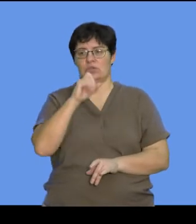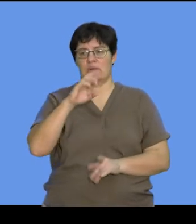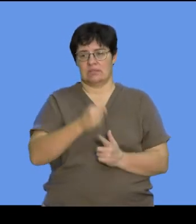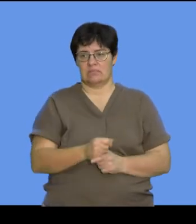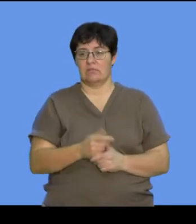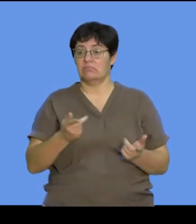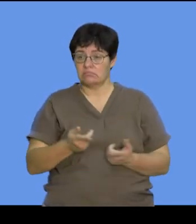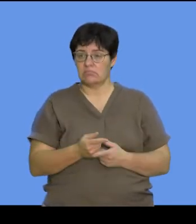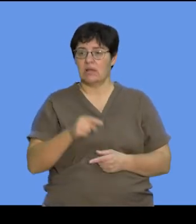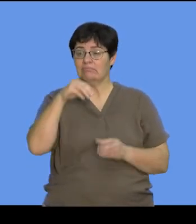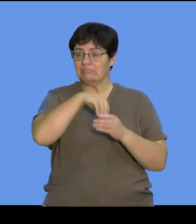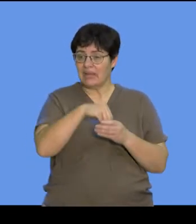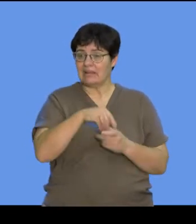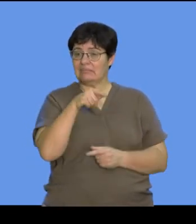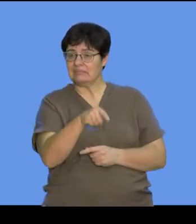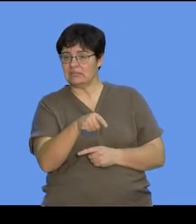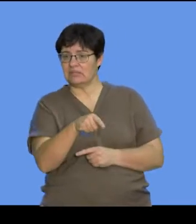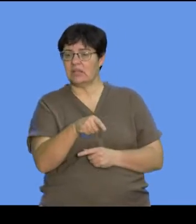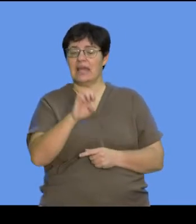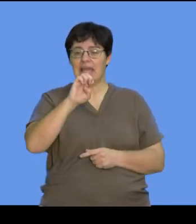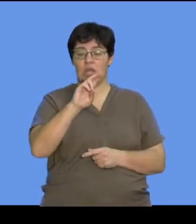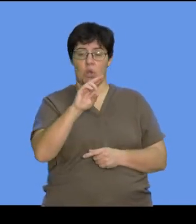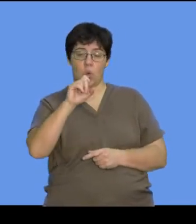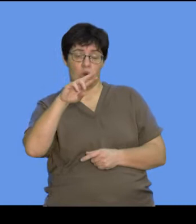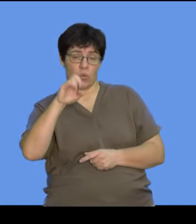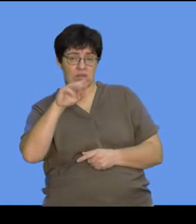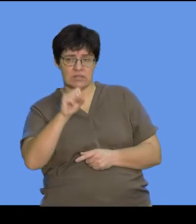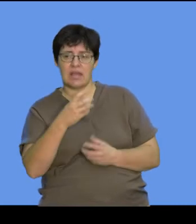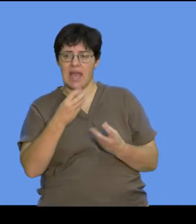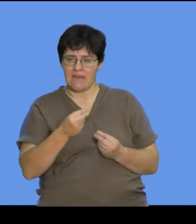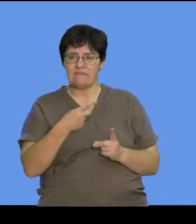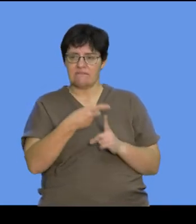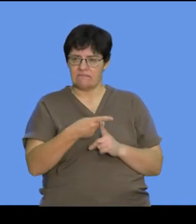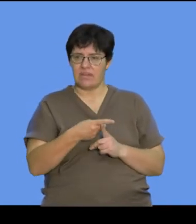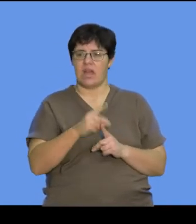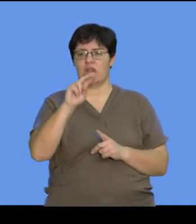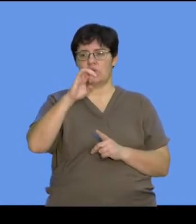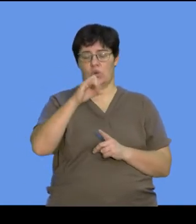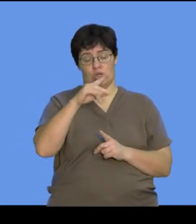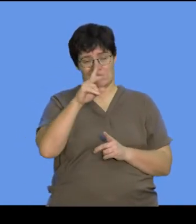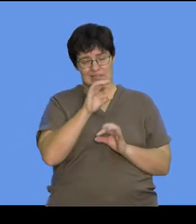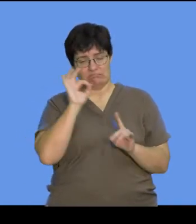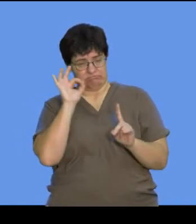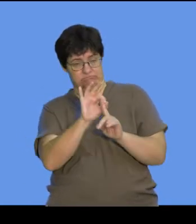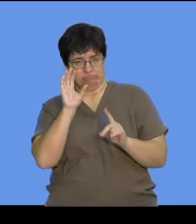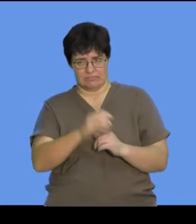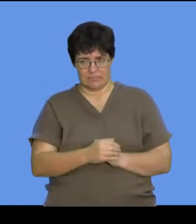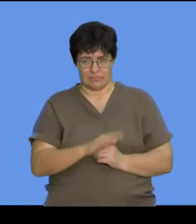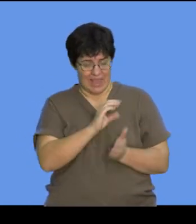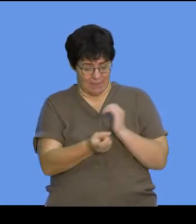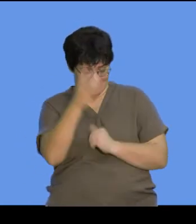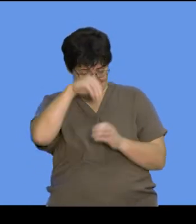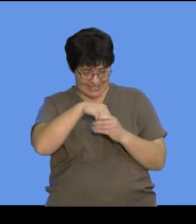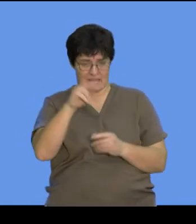in eukaryotes, these are organisms that have a defined nucleus, we know that it happens in the nucleus. However,